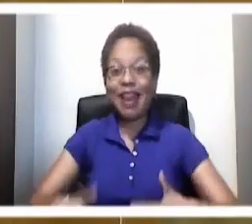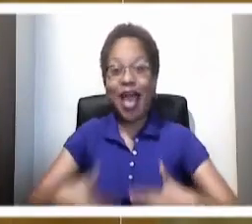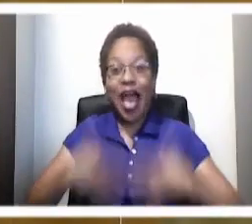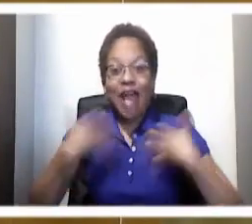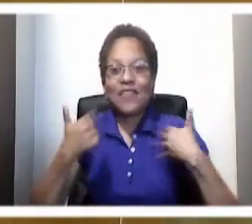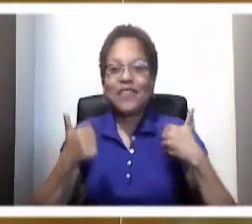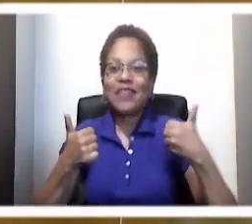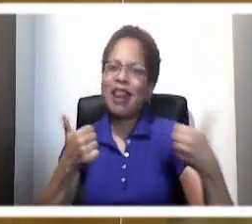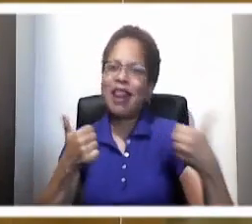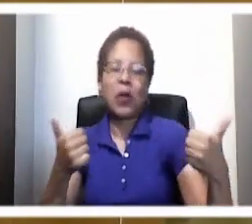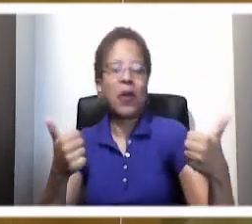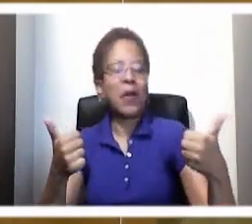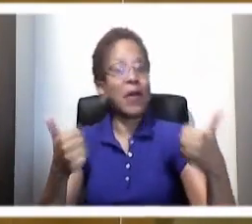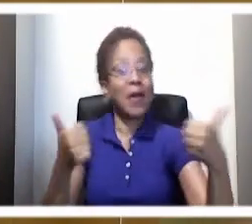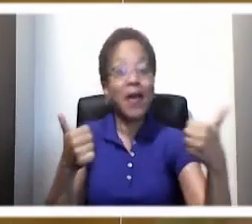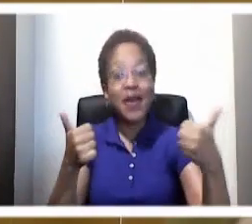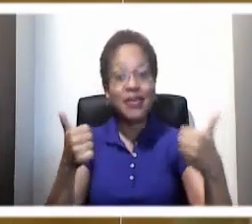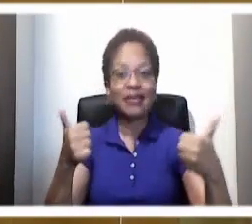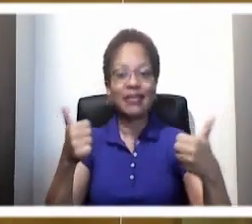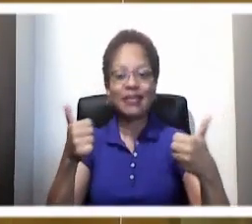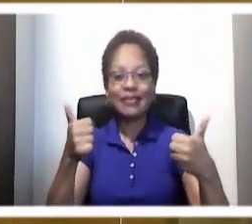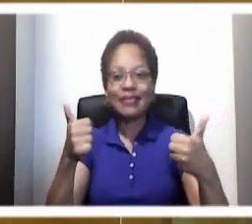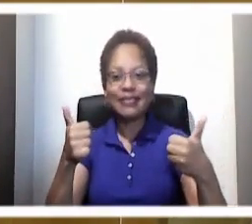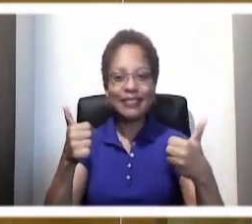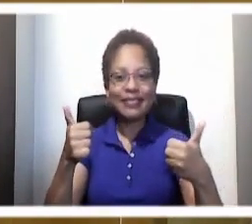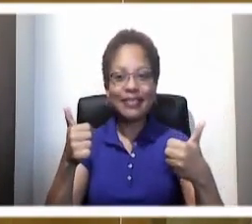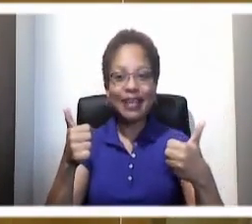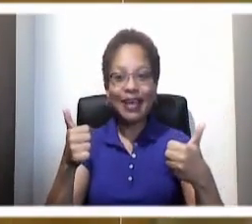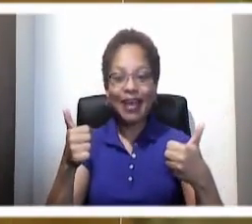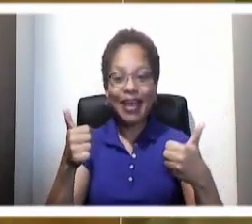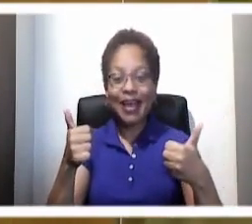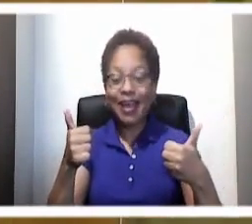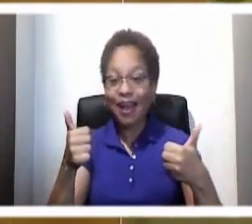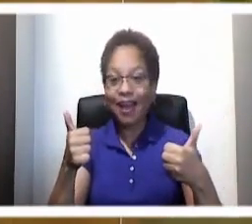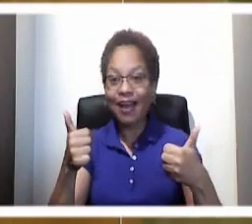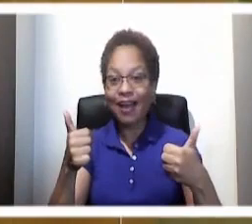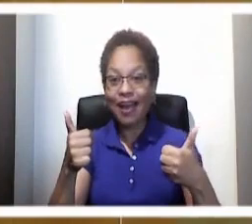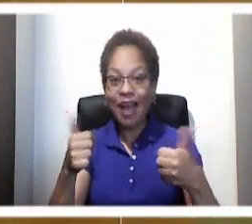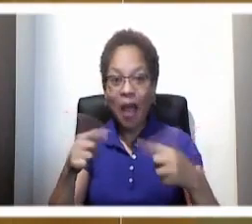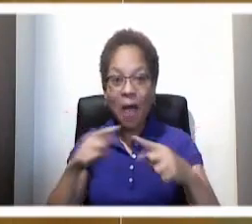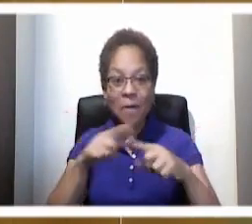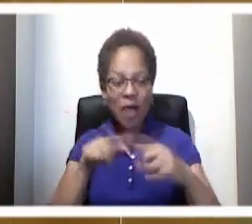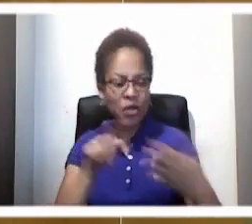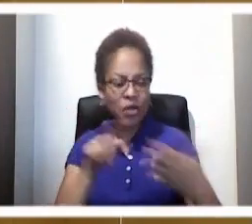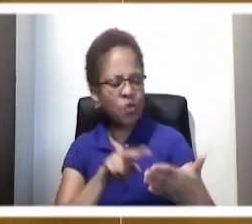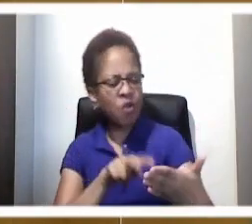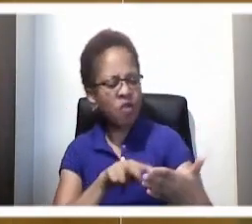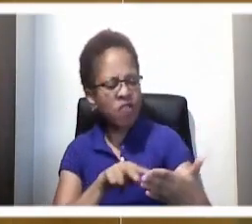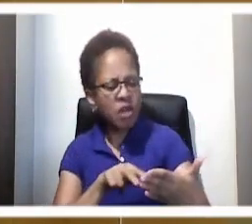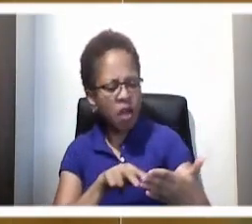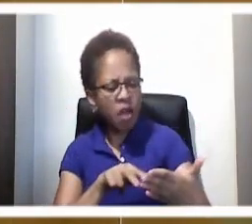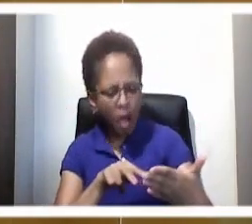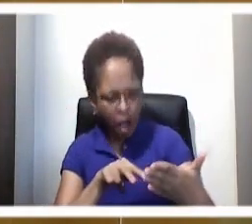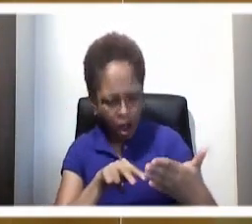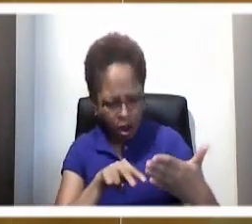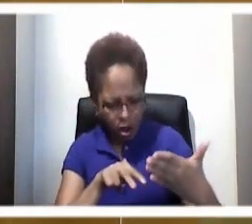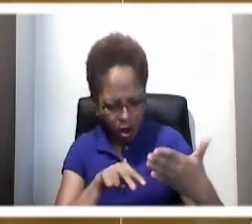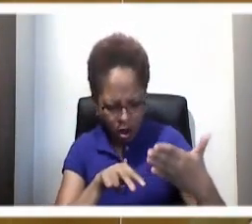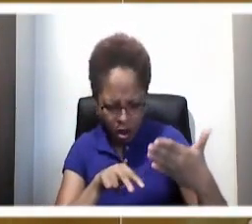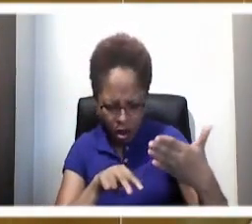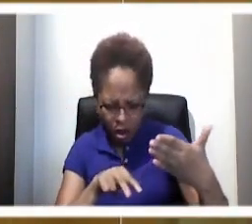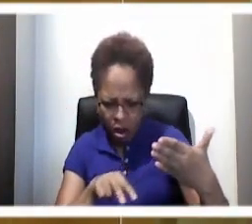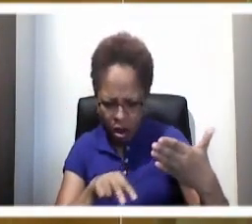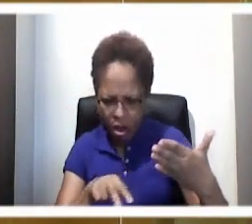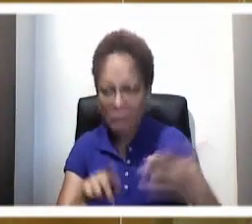it would last forever. But this prosperous lifestyle was not guaranteed